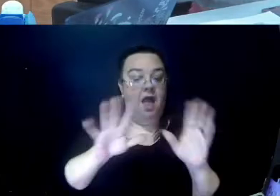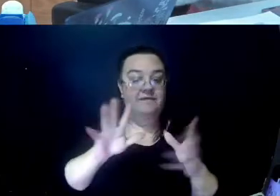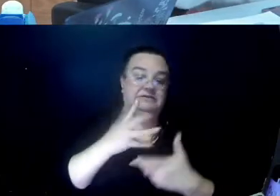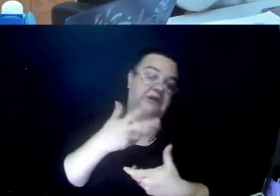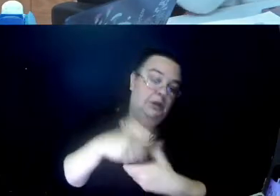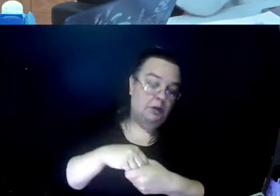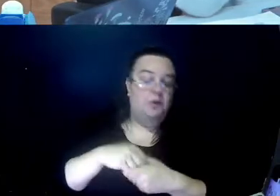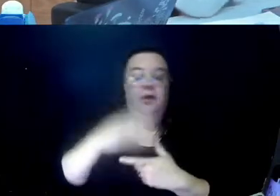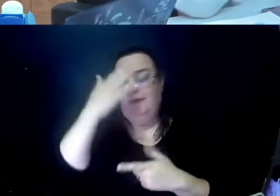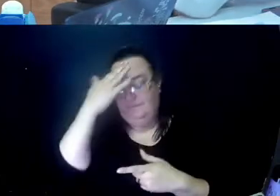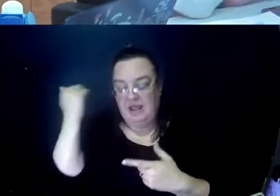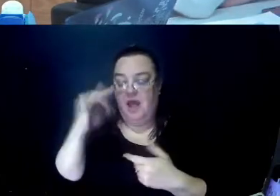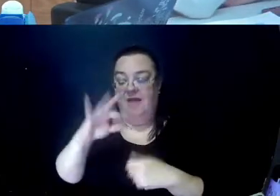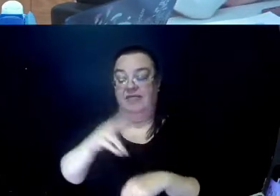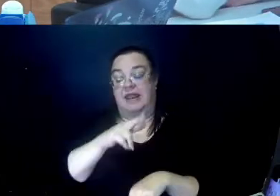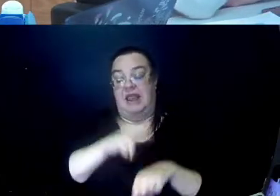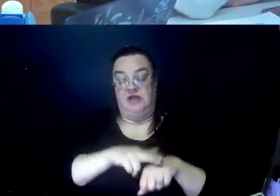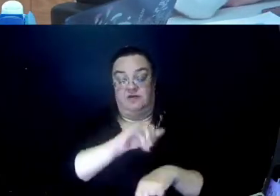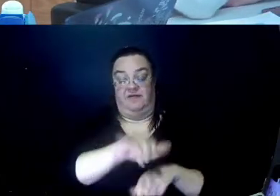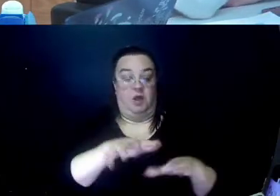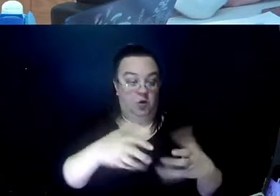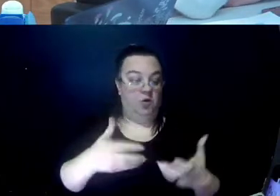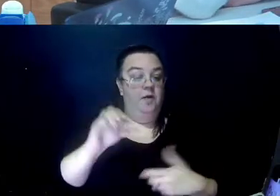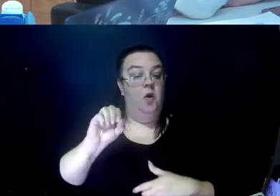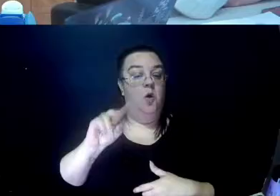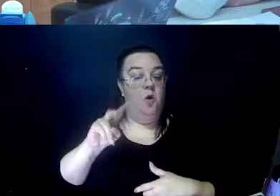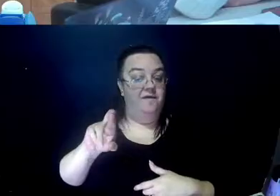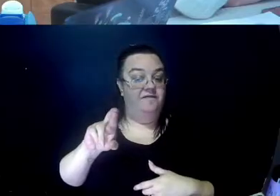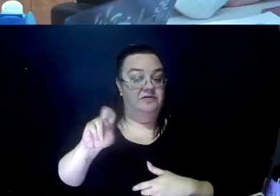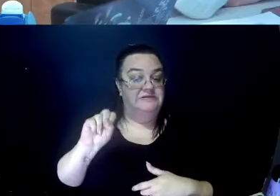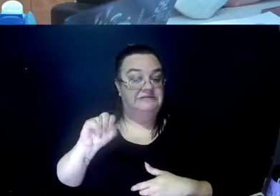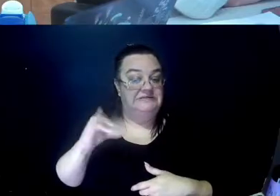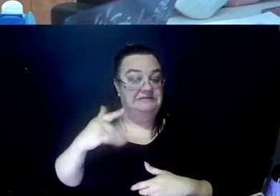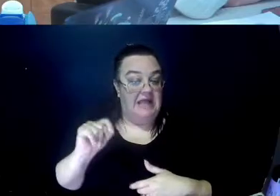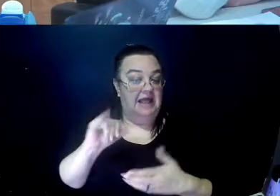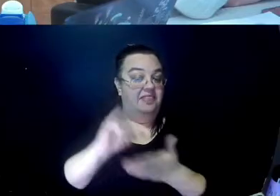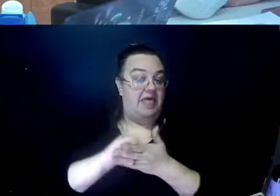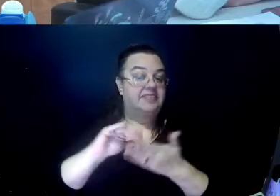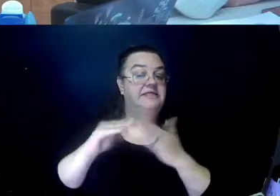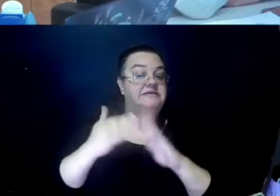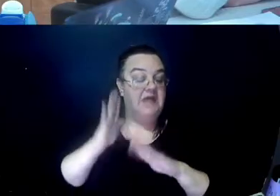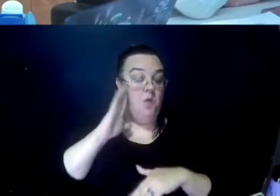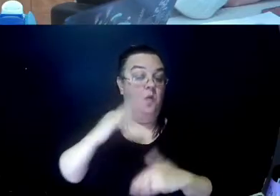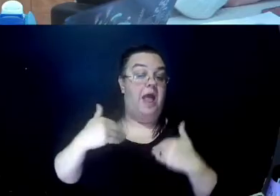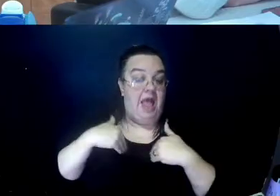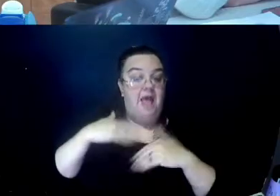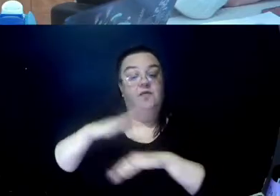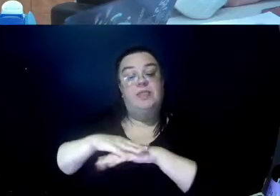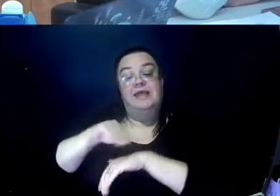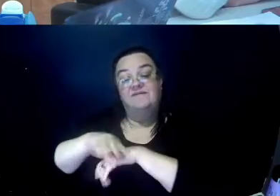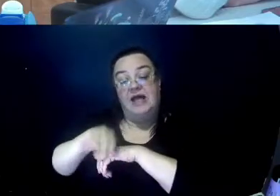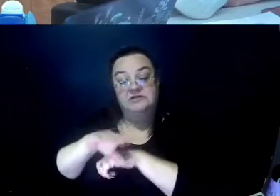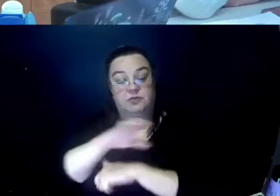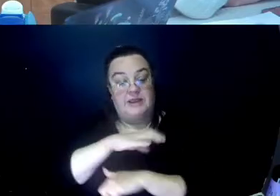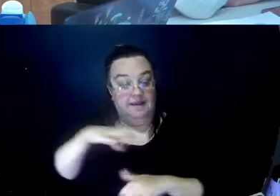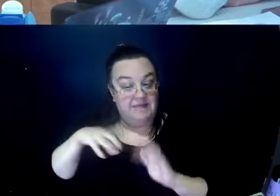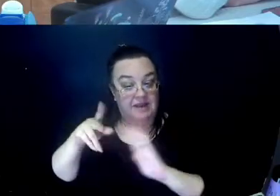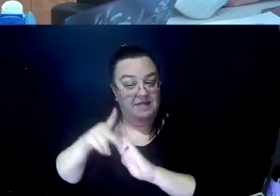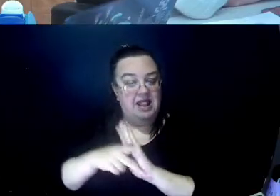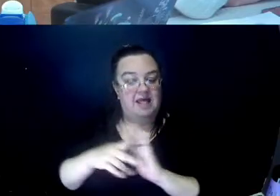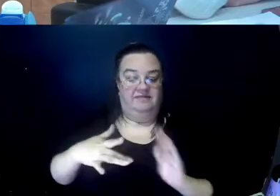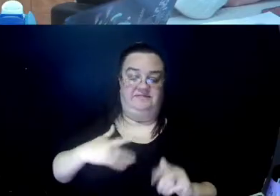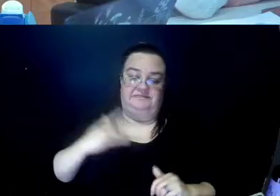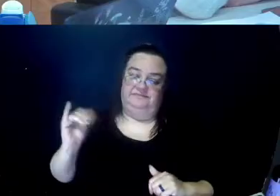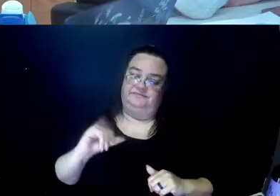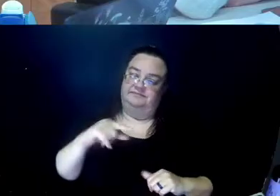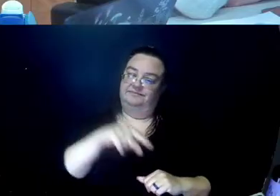of the nature of the group, the oversight that the town would have in the advisory committee policy. So it feels like it's got